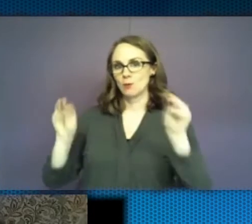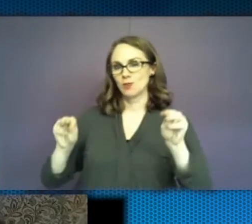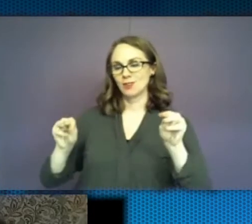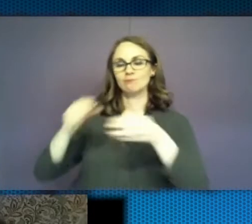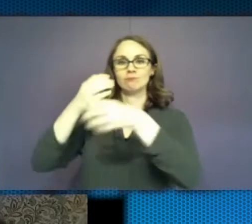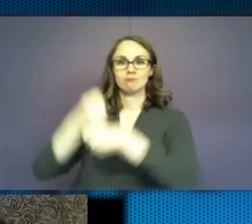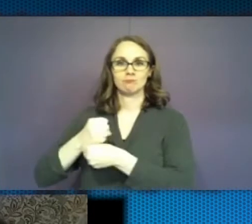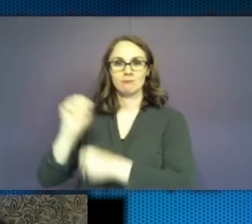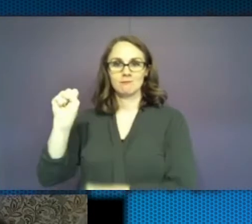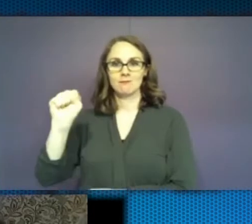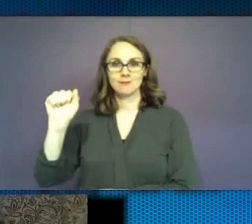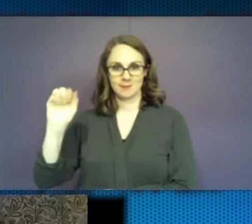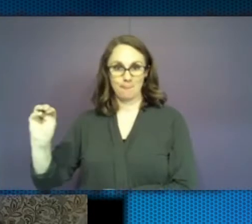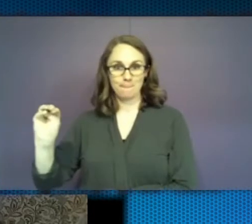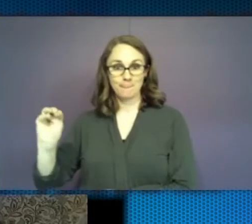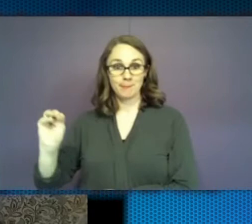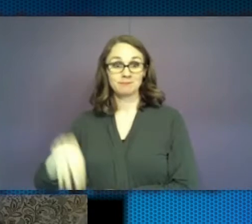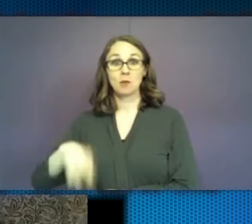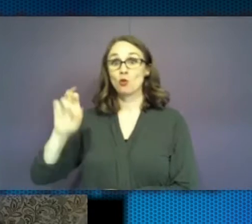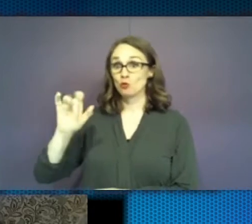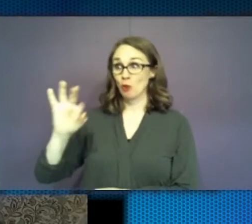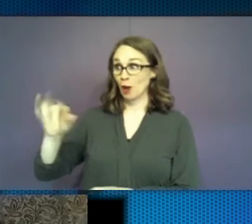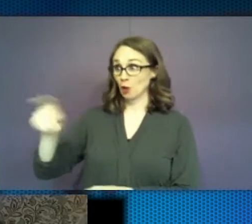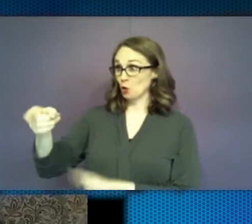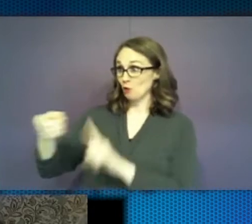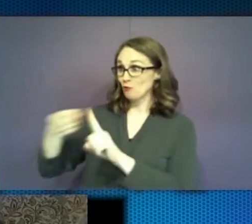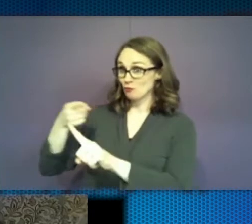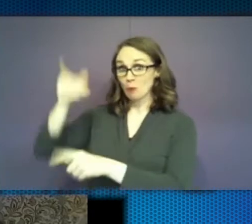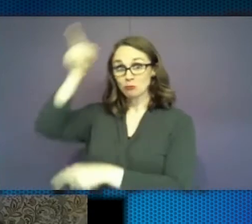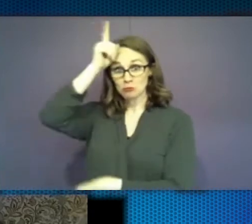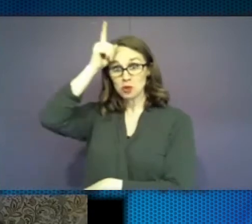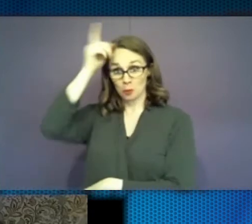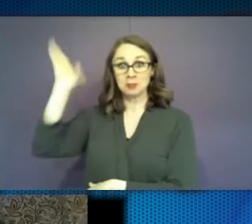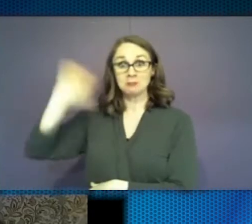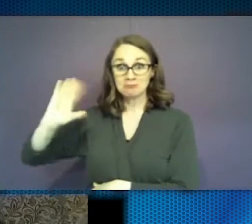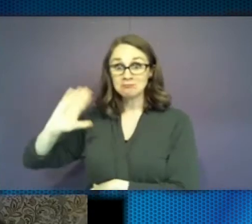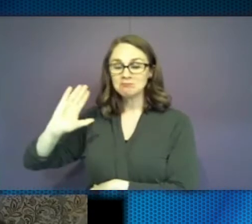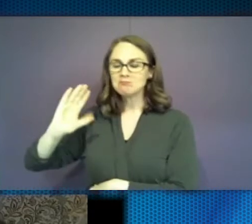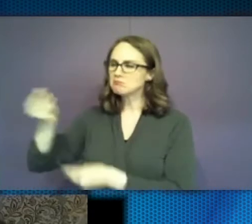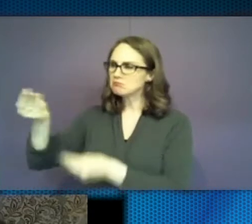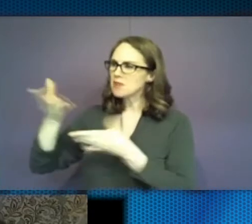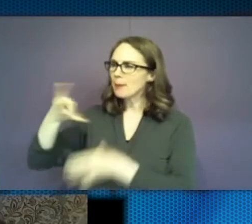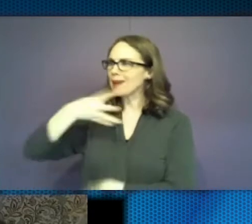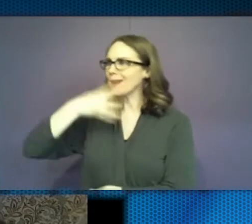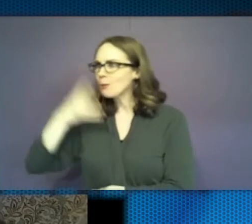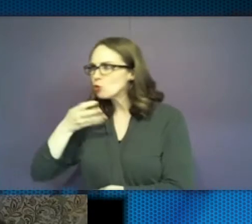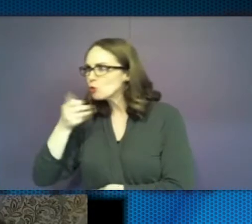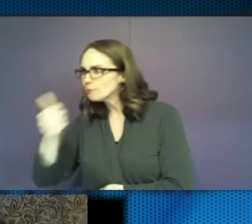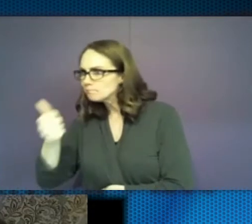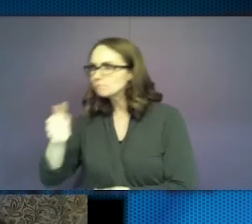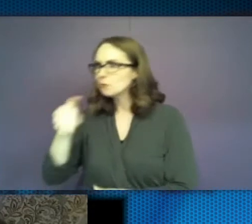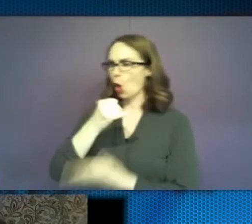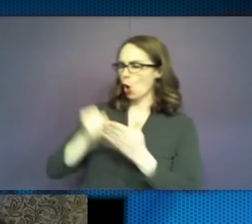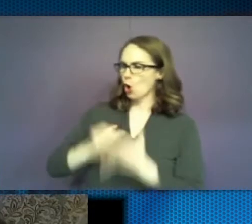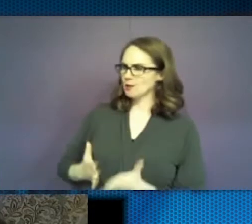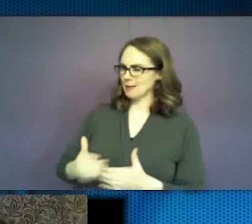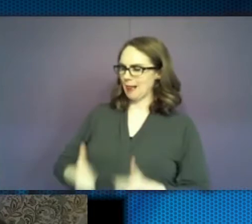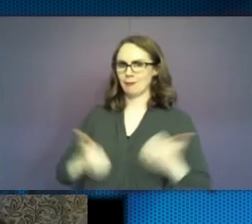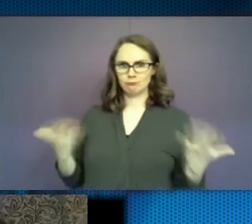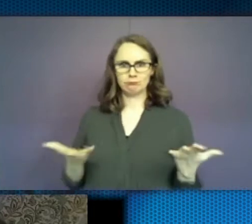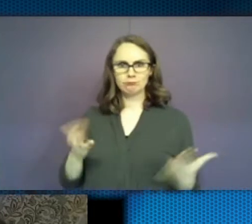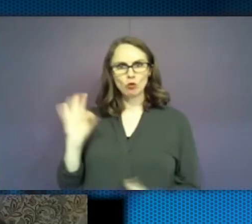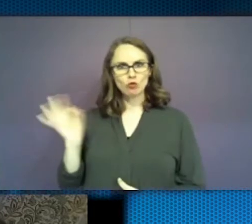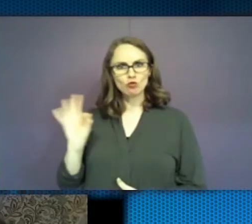your perspective because you are originally from Germany. Can you tell me, as an immigrant and artist living in Frederick, Maryland, what the